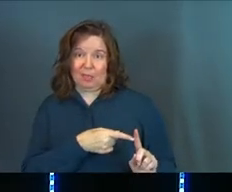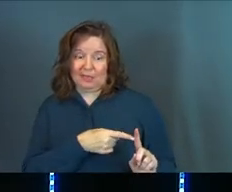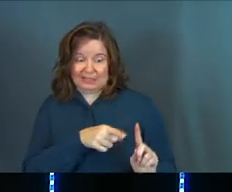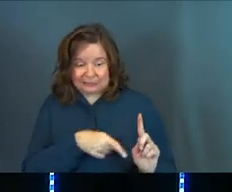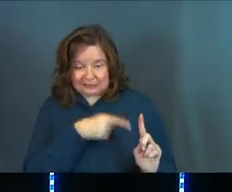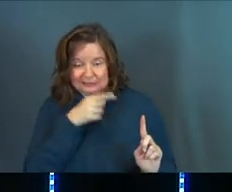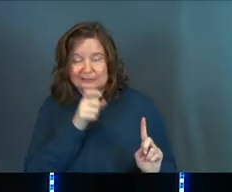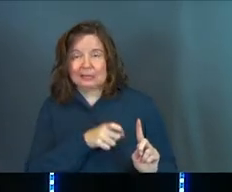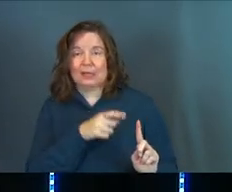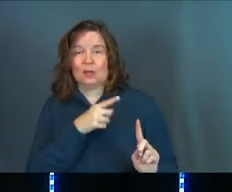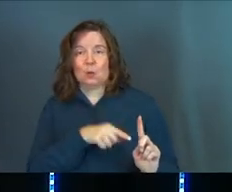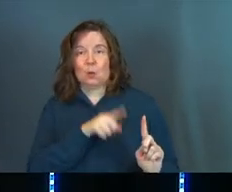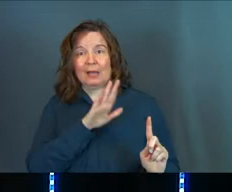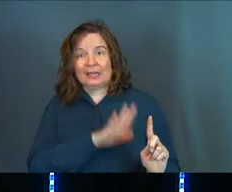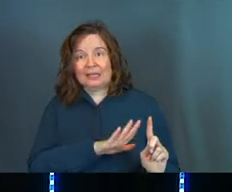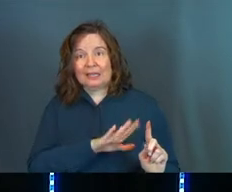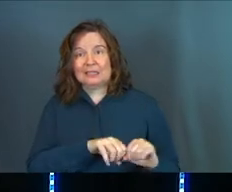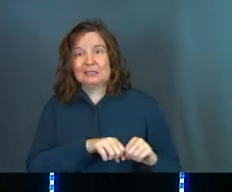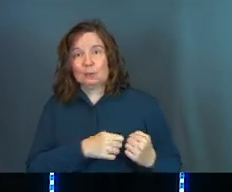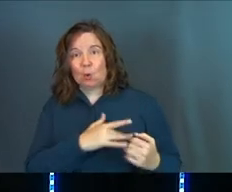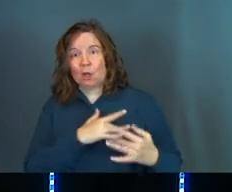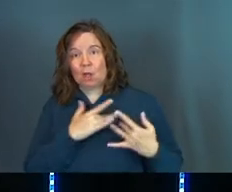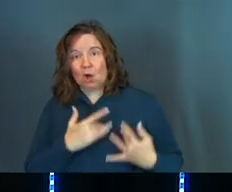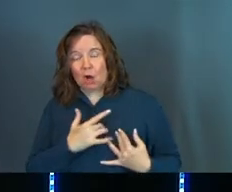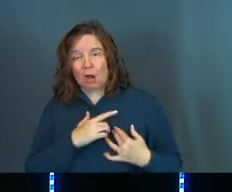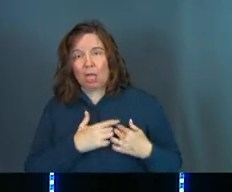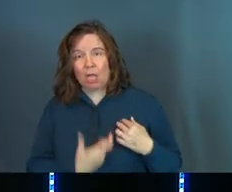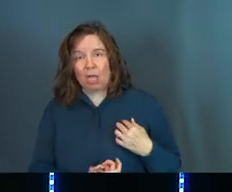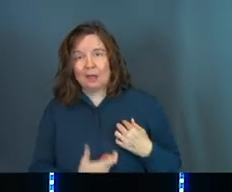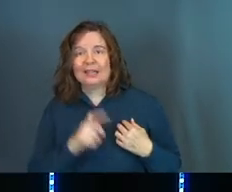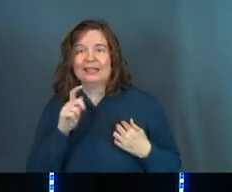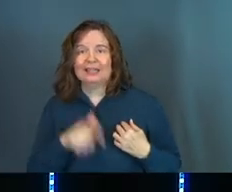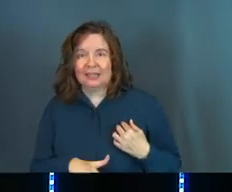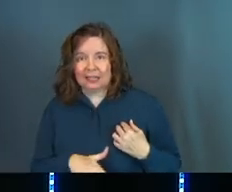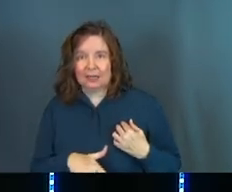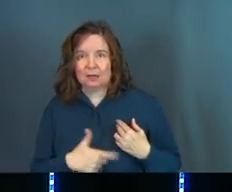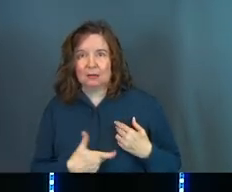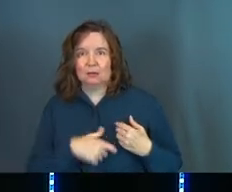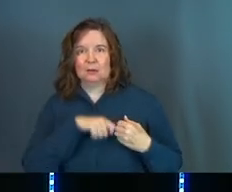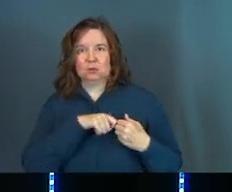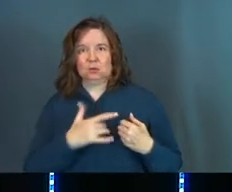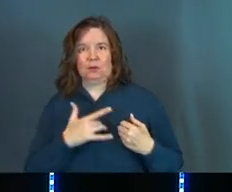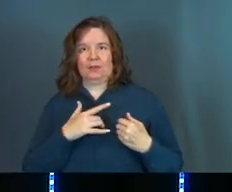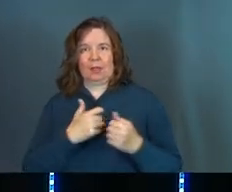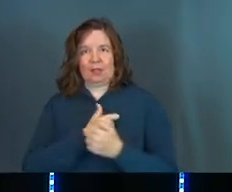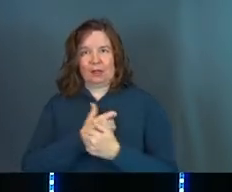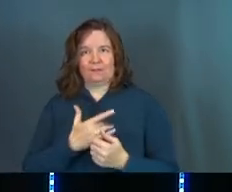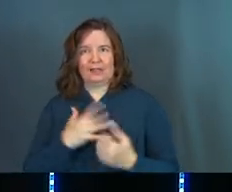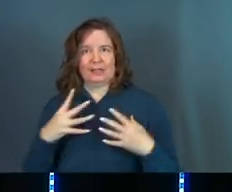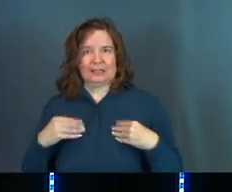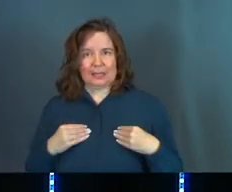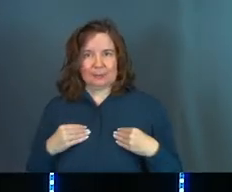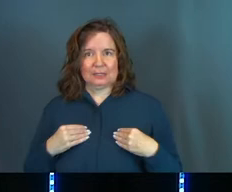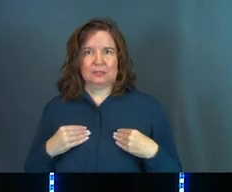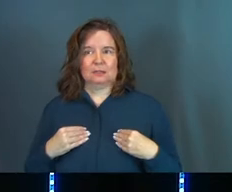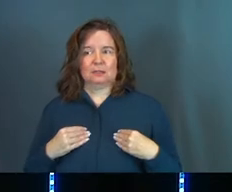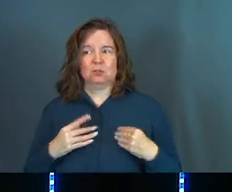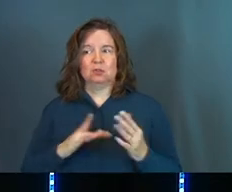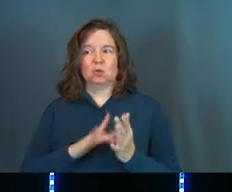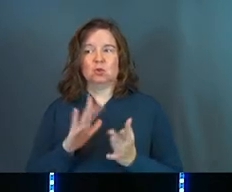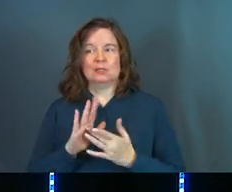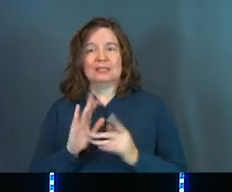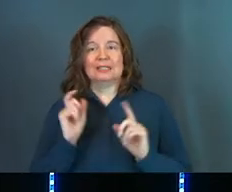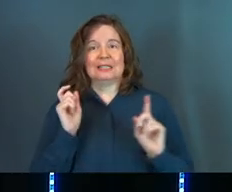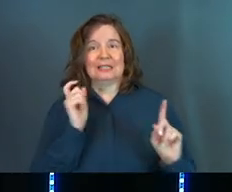was exactly what his broken heart needed in order to feel loved, feel accepted, brought in. So